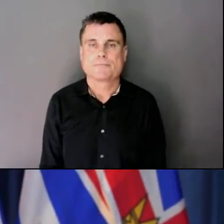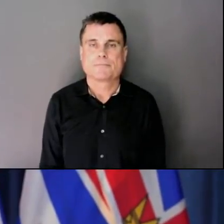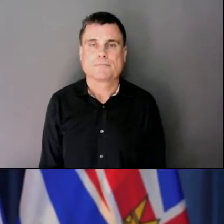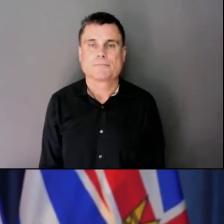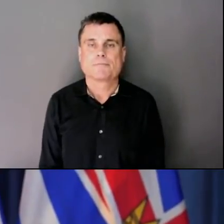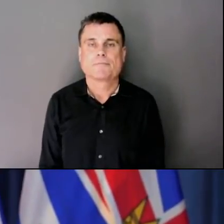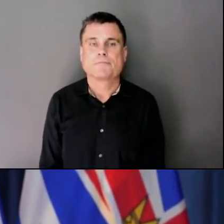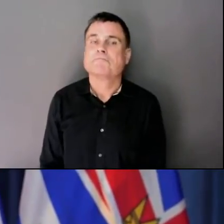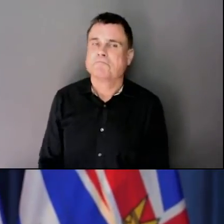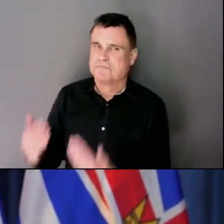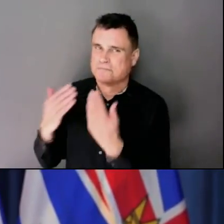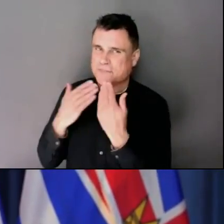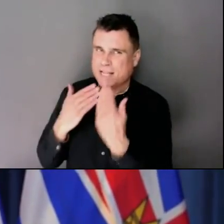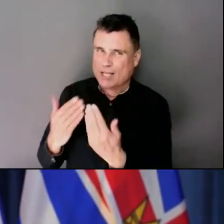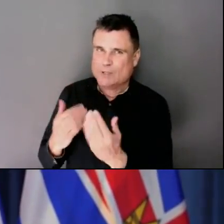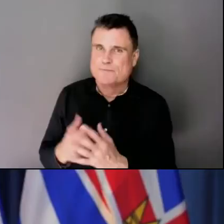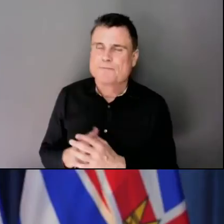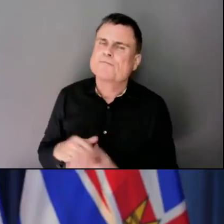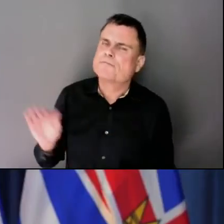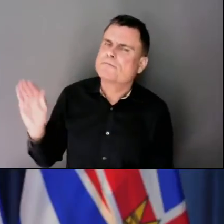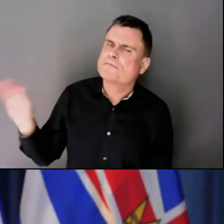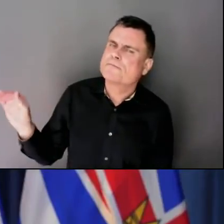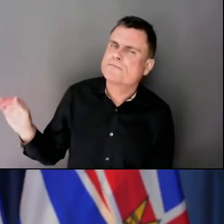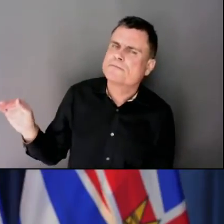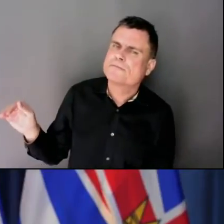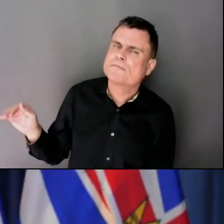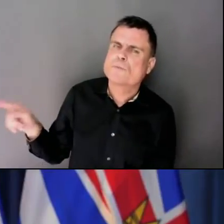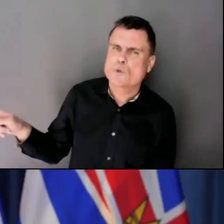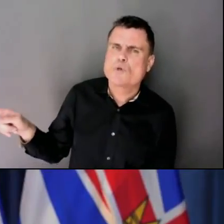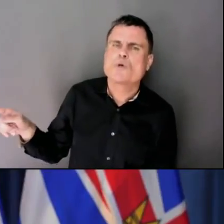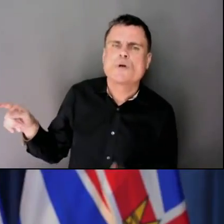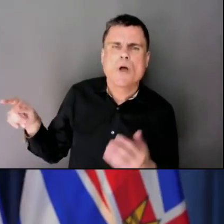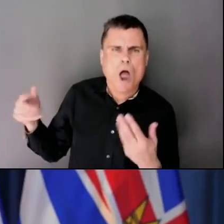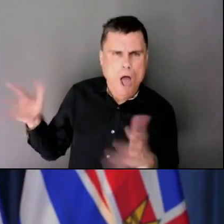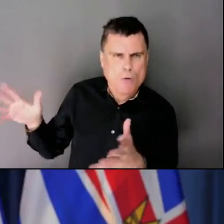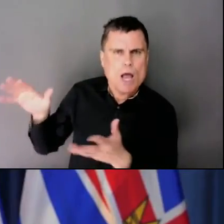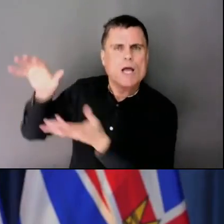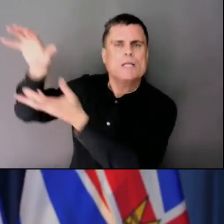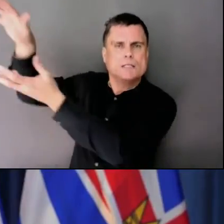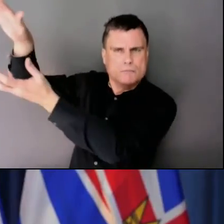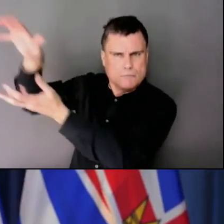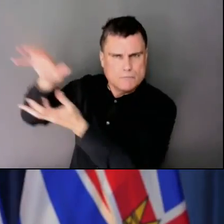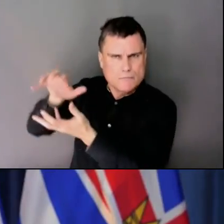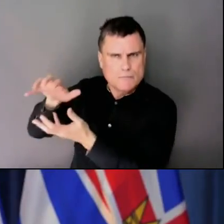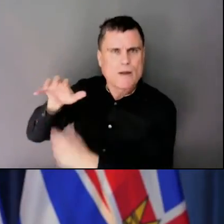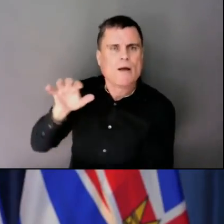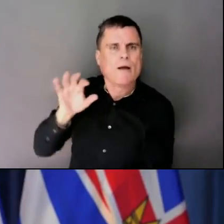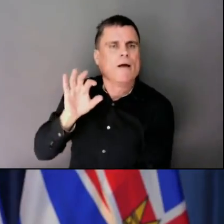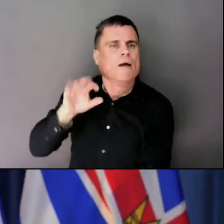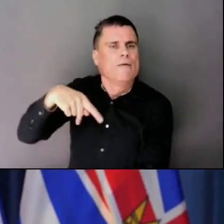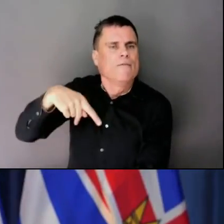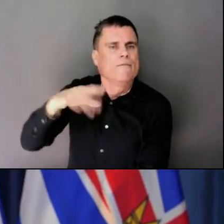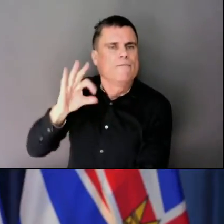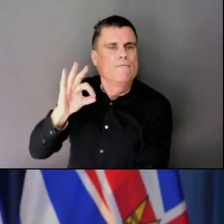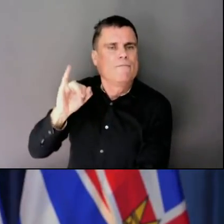Thank you. Considering that we've already seen delays with the Pfizer vaccine, why should British Columbians trust